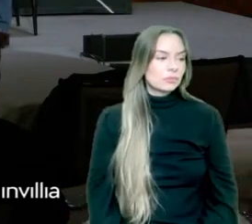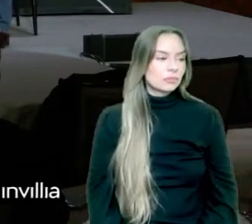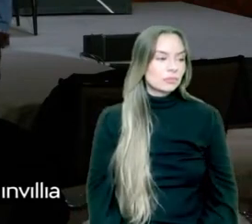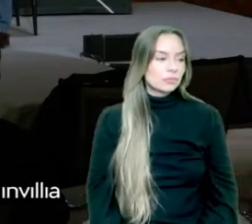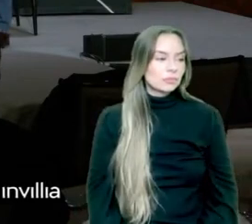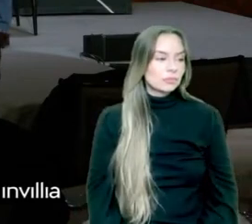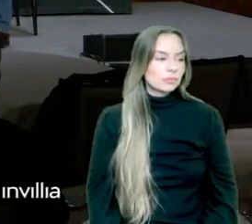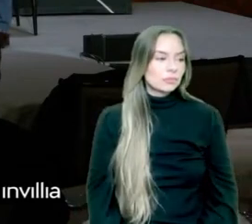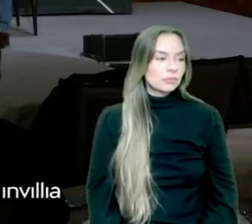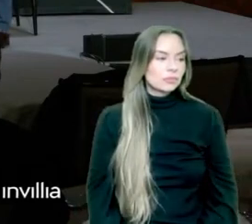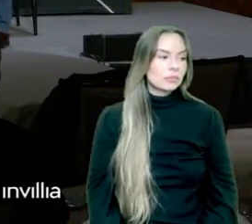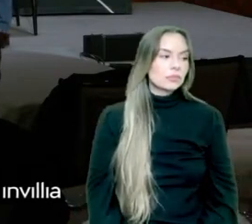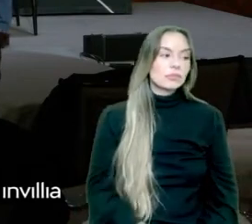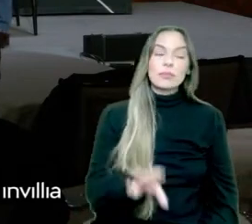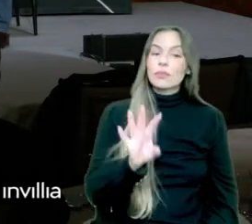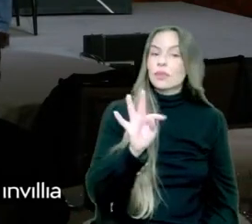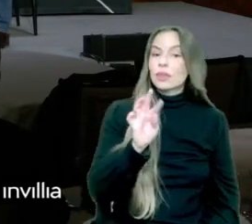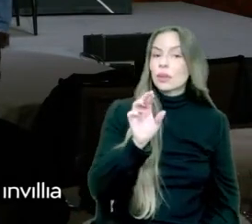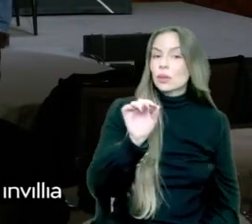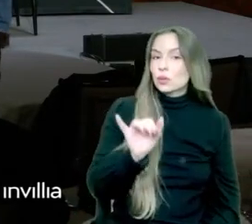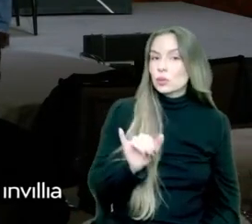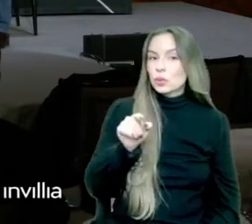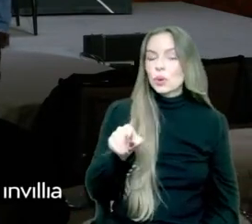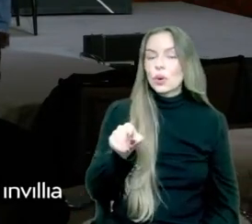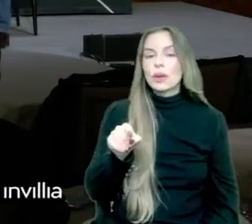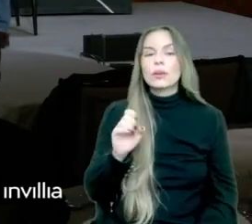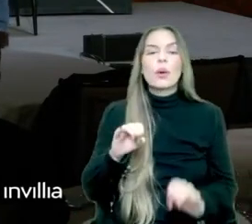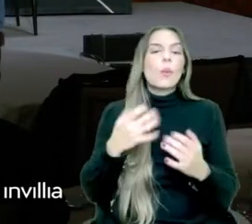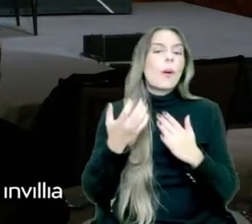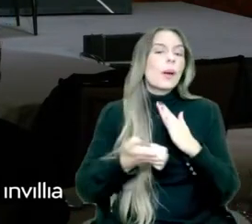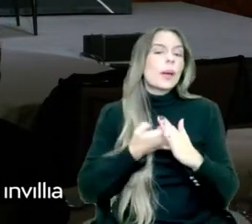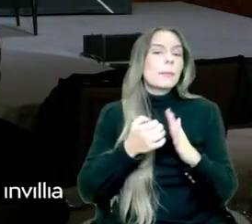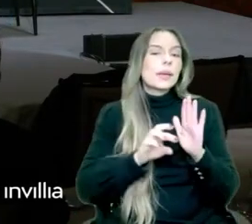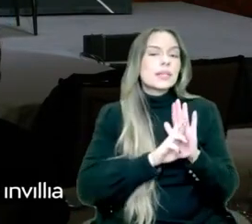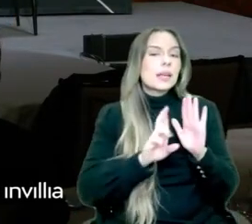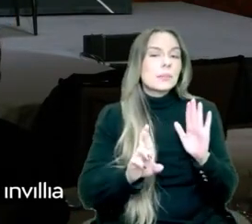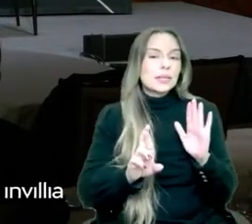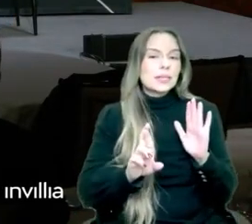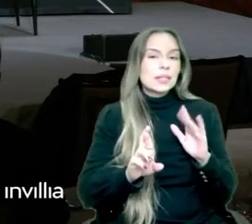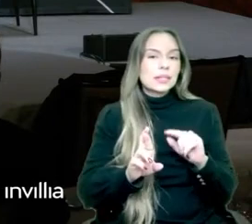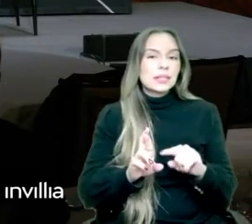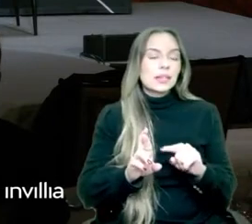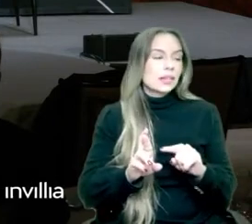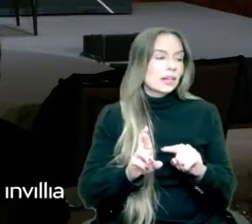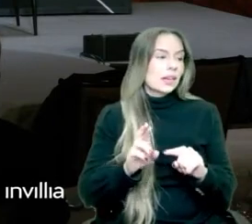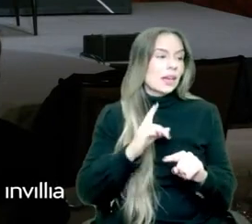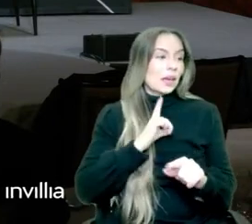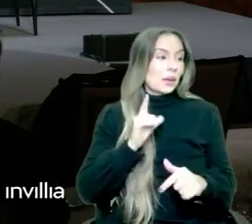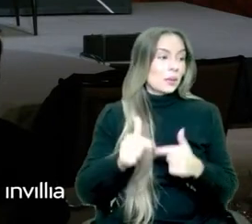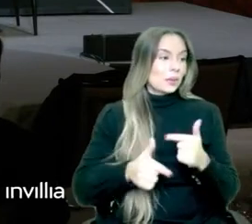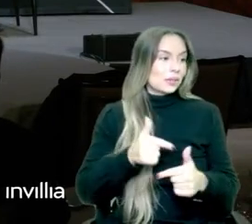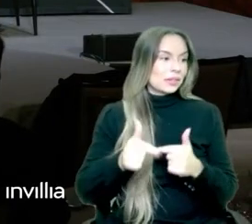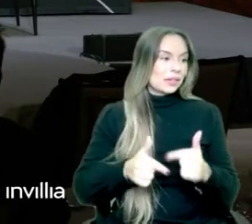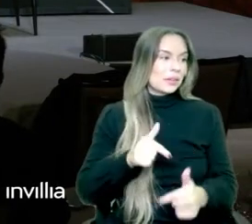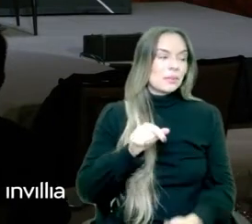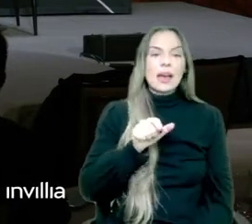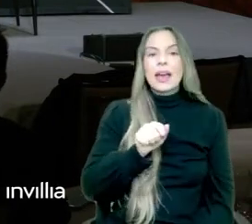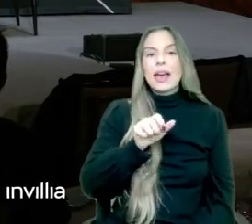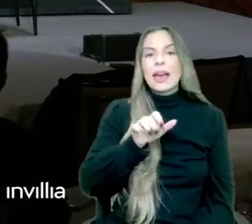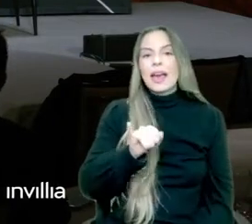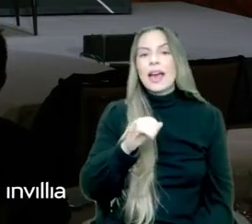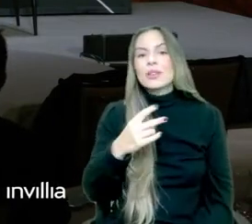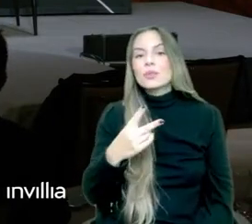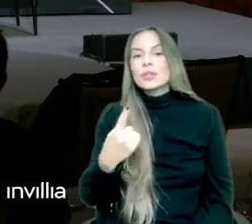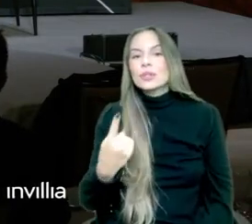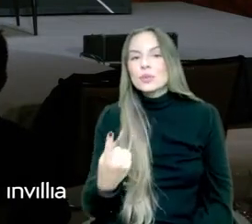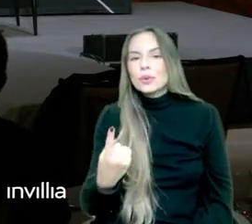O'Brien, what company do you represent? So I work for AI21 Labs, as it says there. Okay, what is an A21